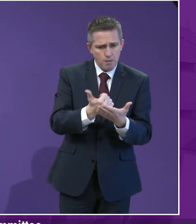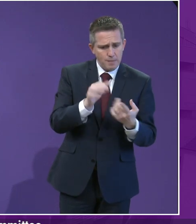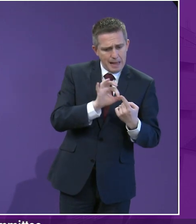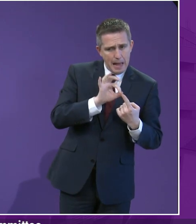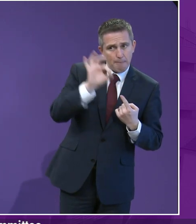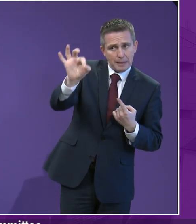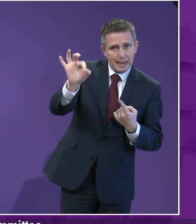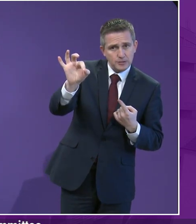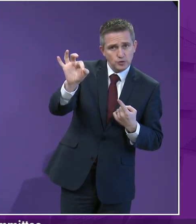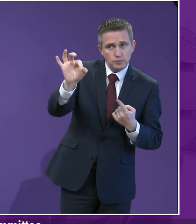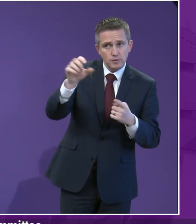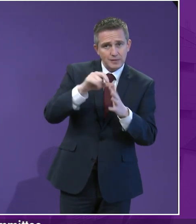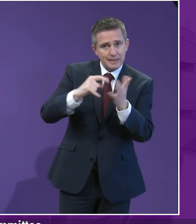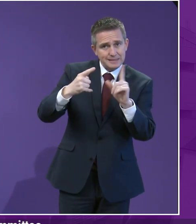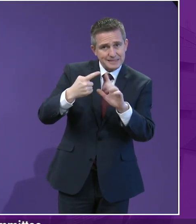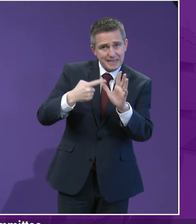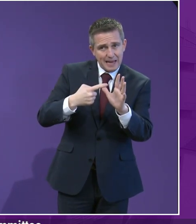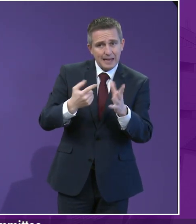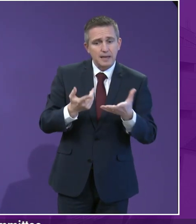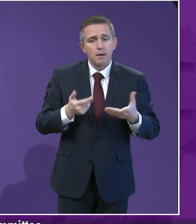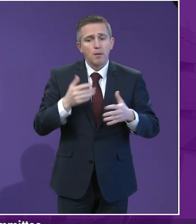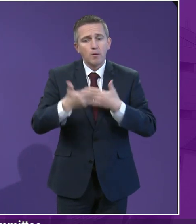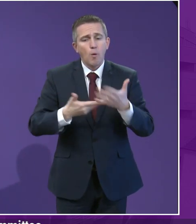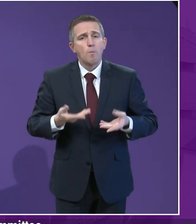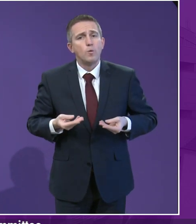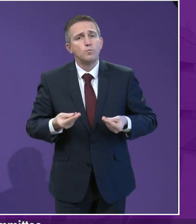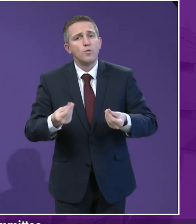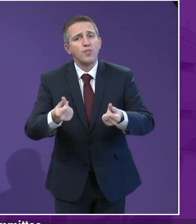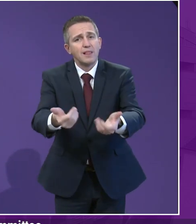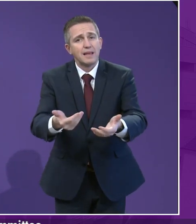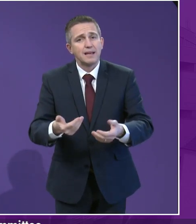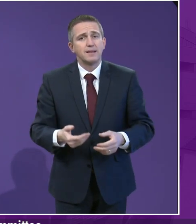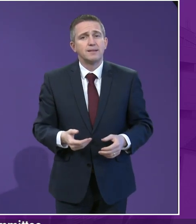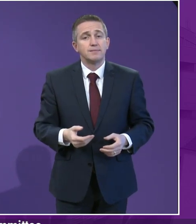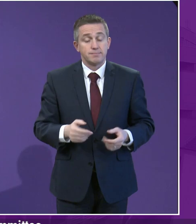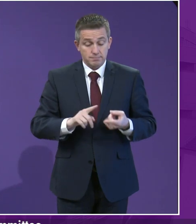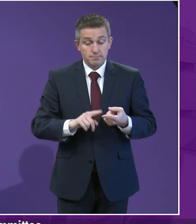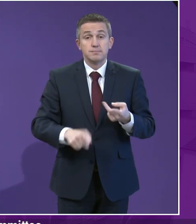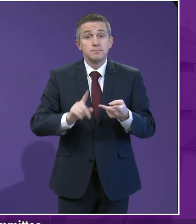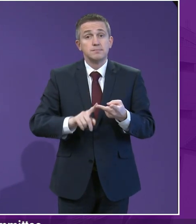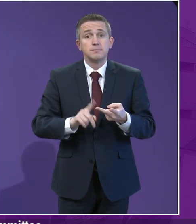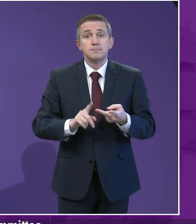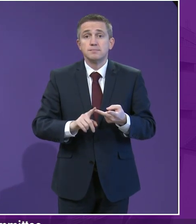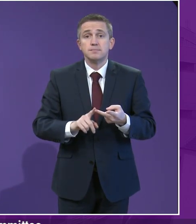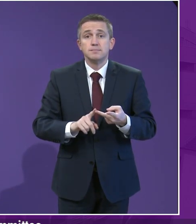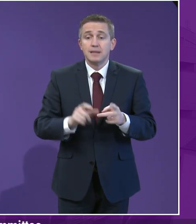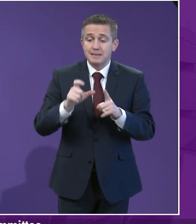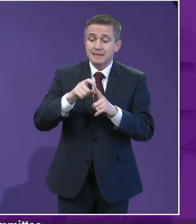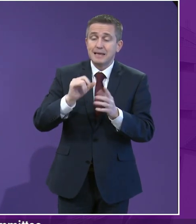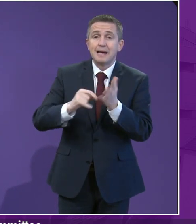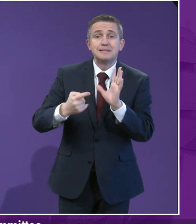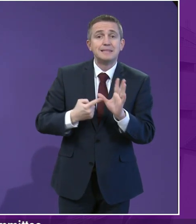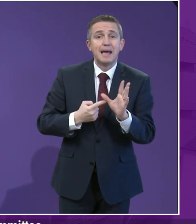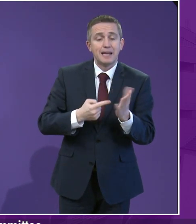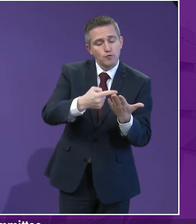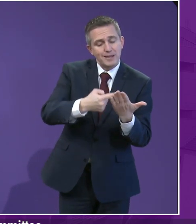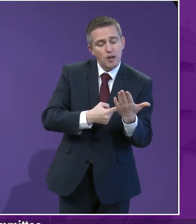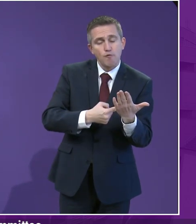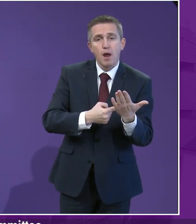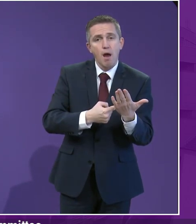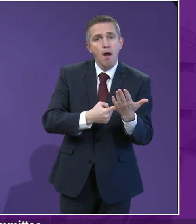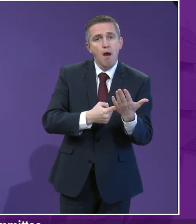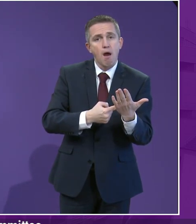out the problems and the issues with accessing the disabled students' allowance. And I'd be keen to hear the panel's views